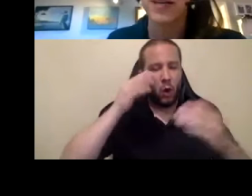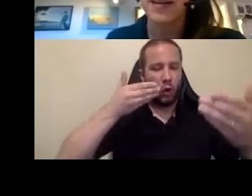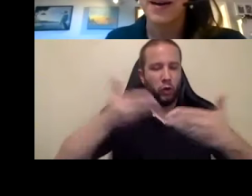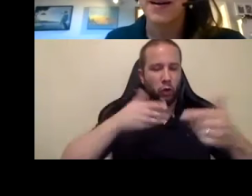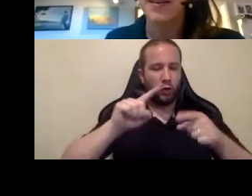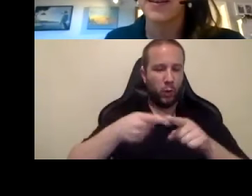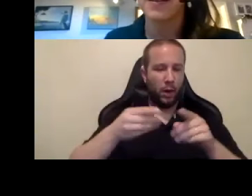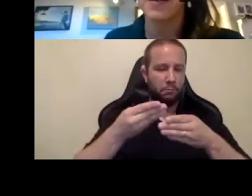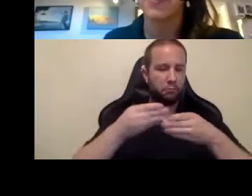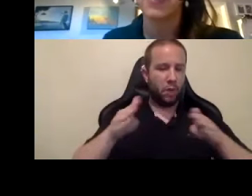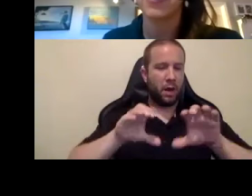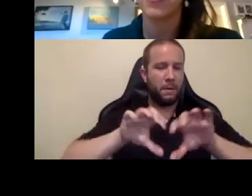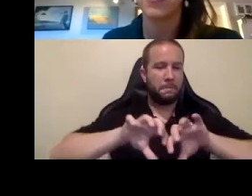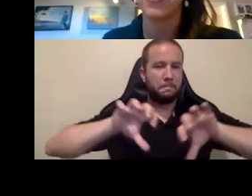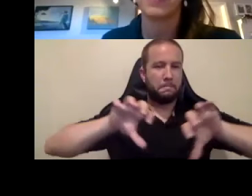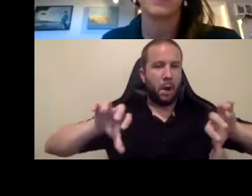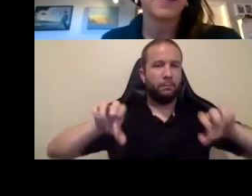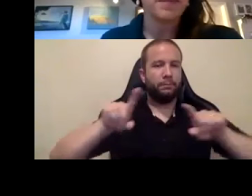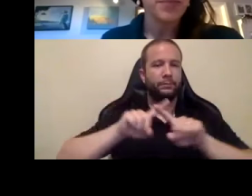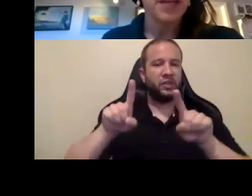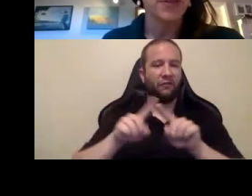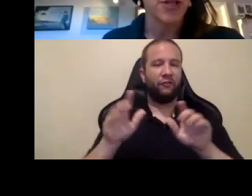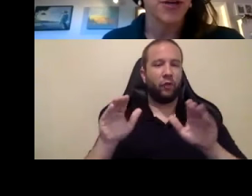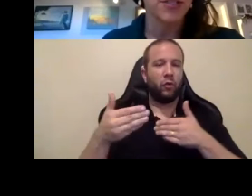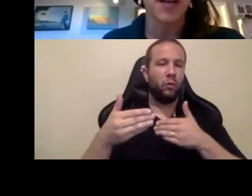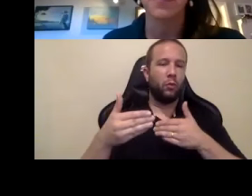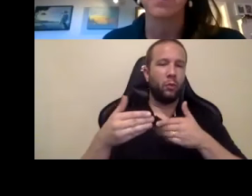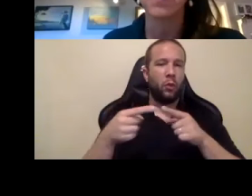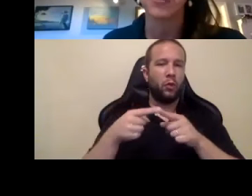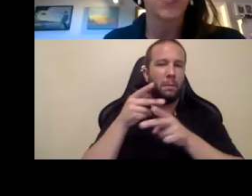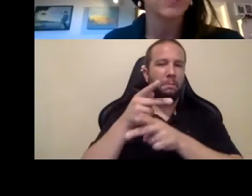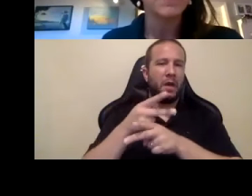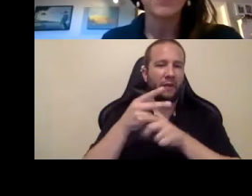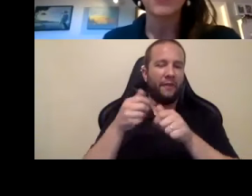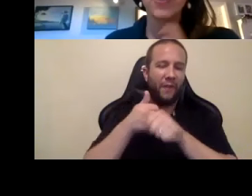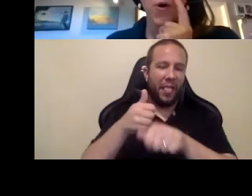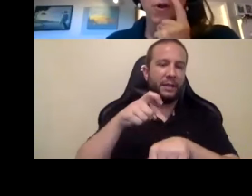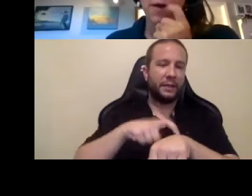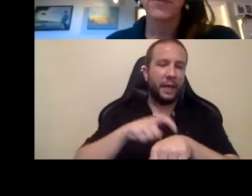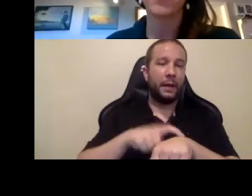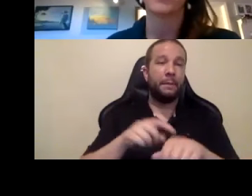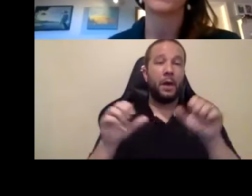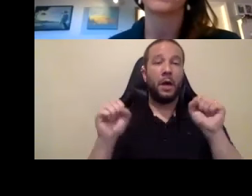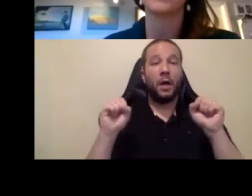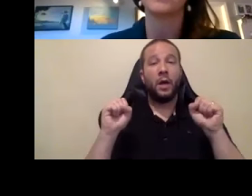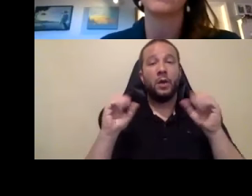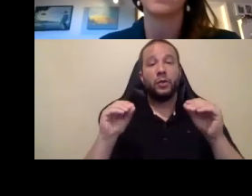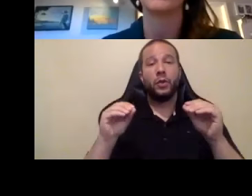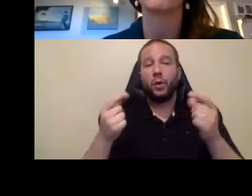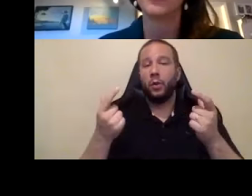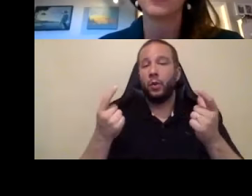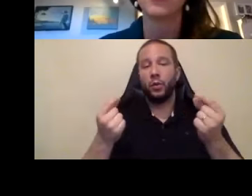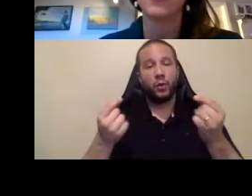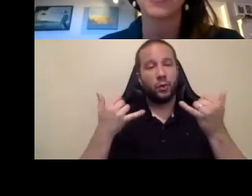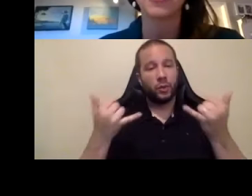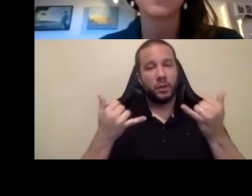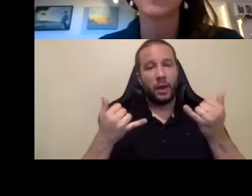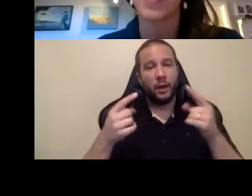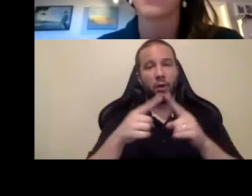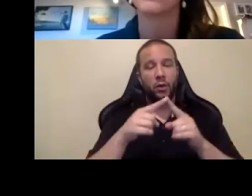to allow us to be careful on our time. So the goal of the project is to develop a